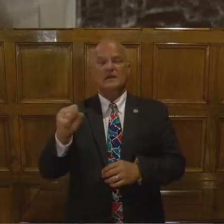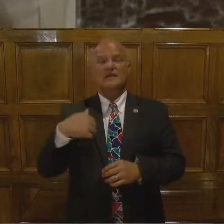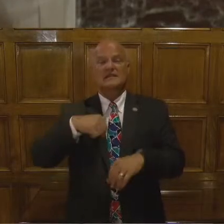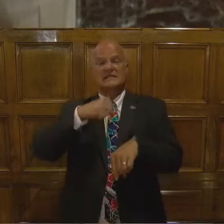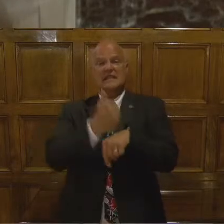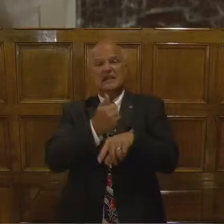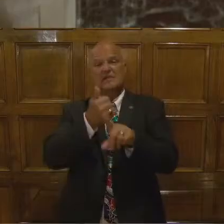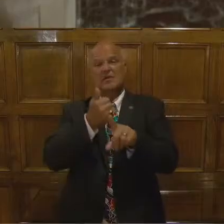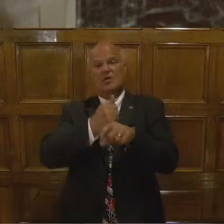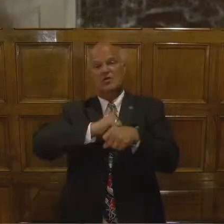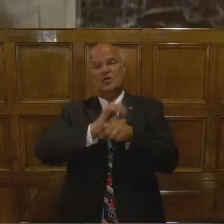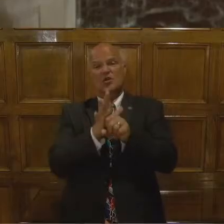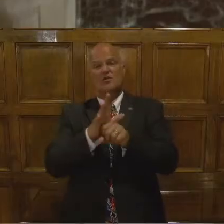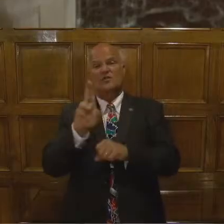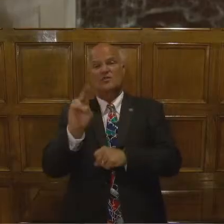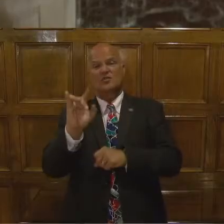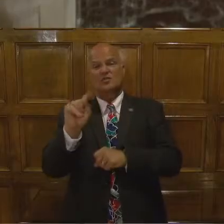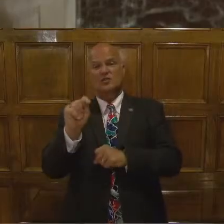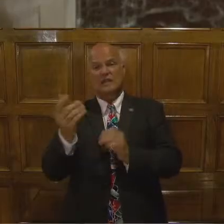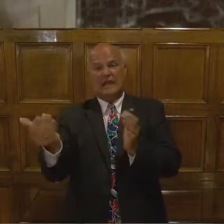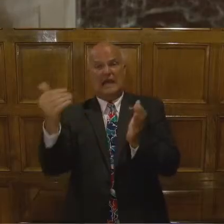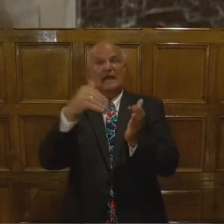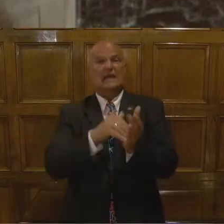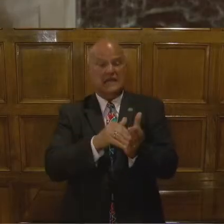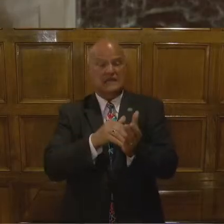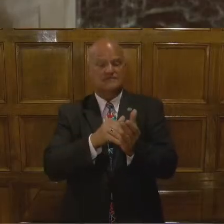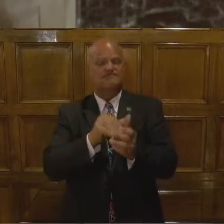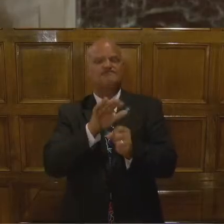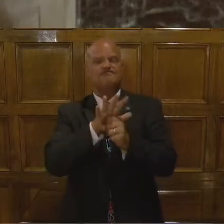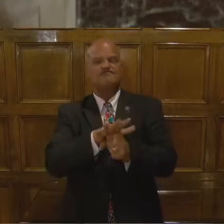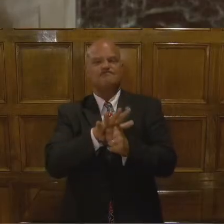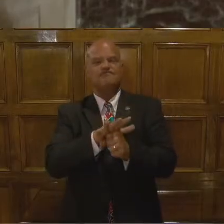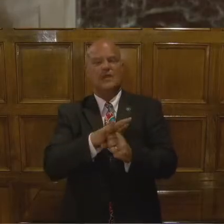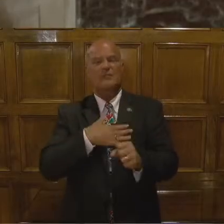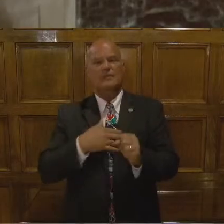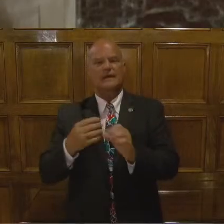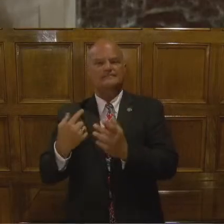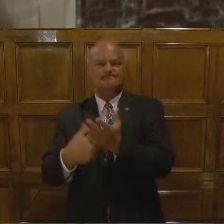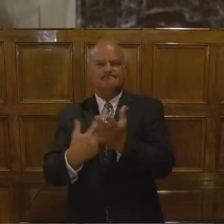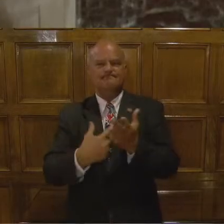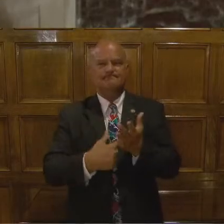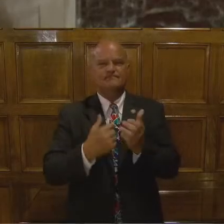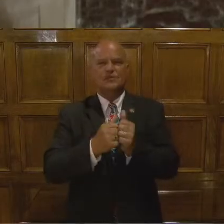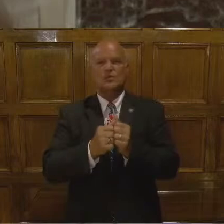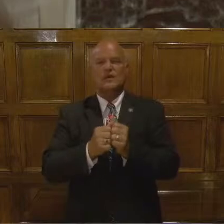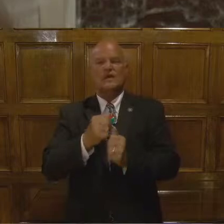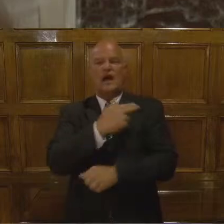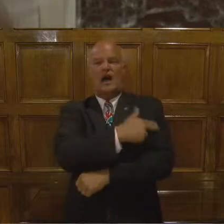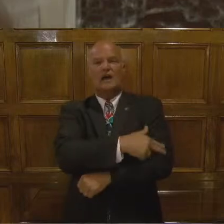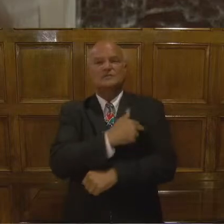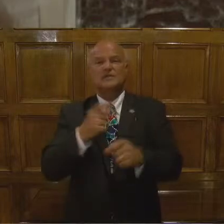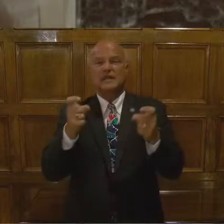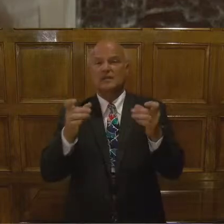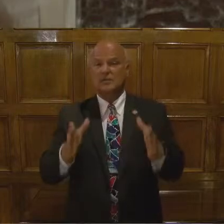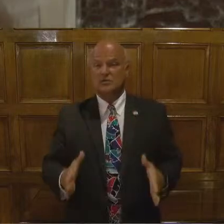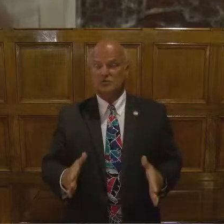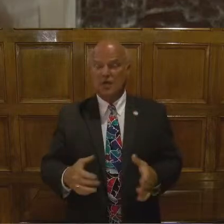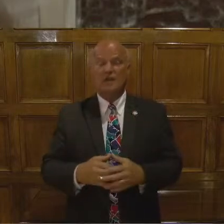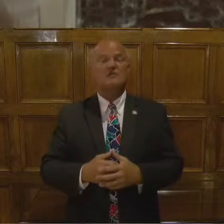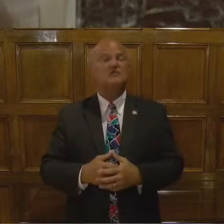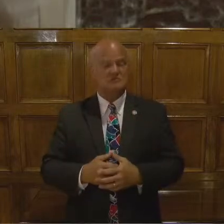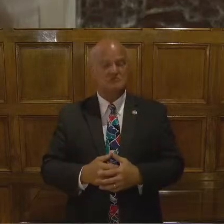set up their own COVID unit. The pressure that, from my talking to hospital administrators, comes from